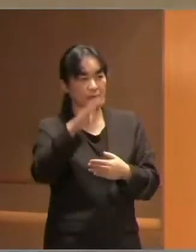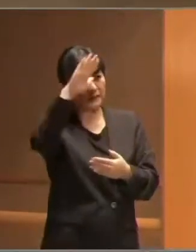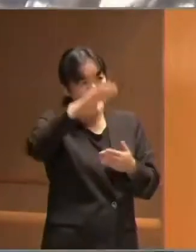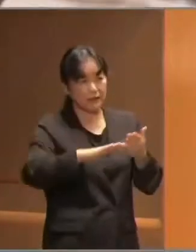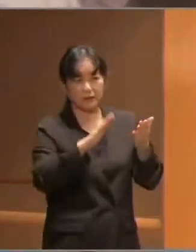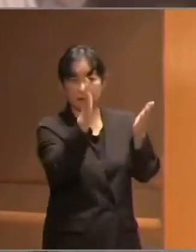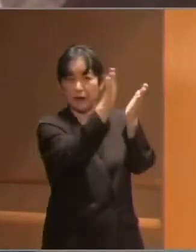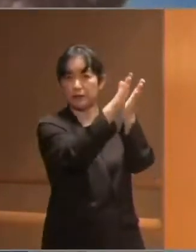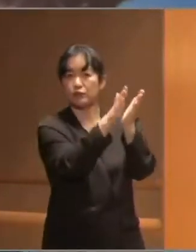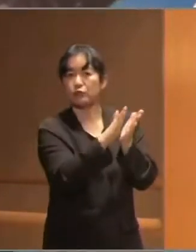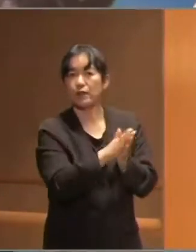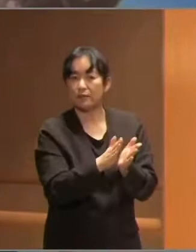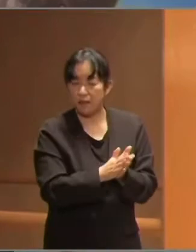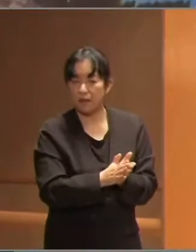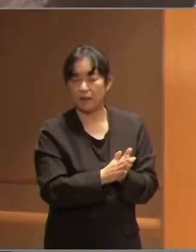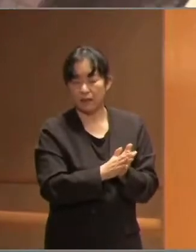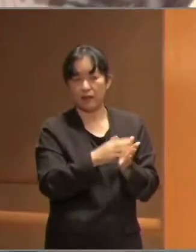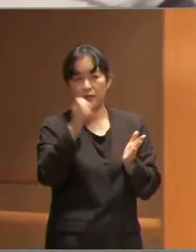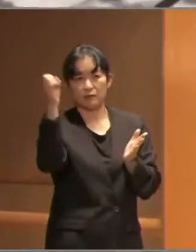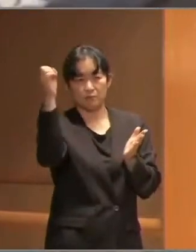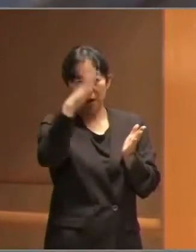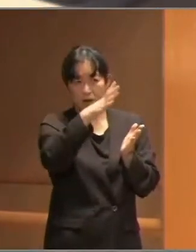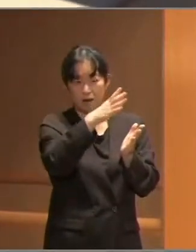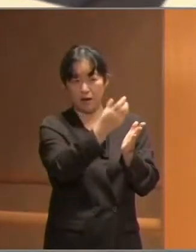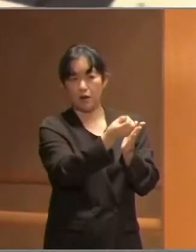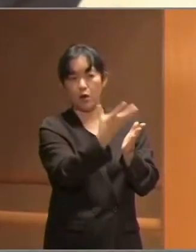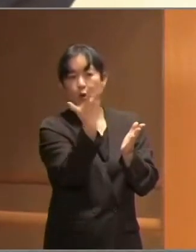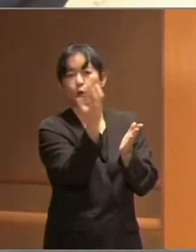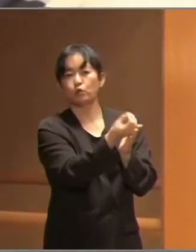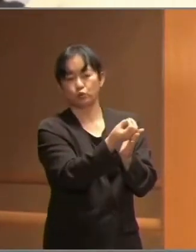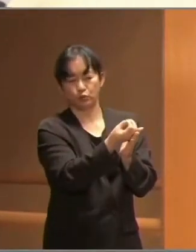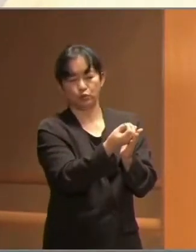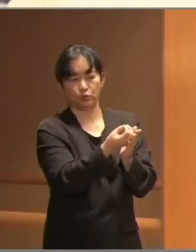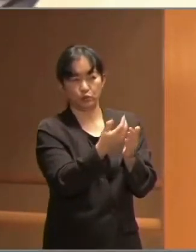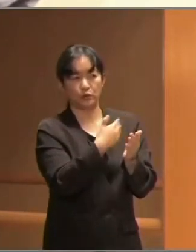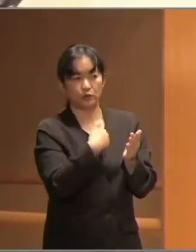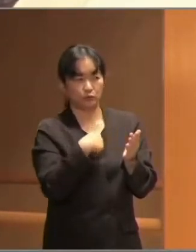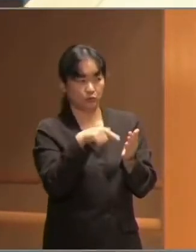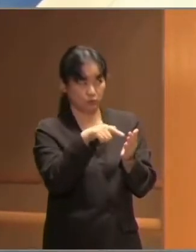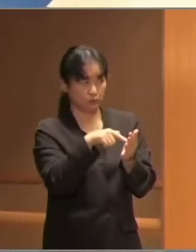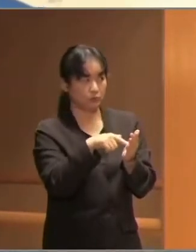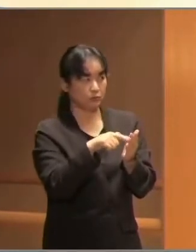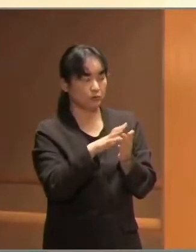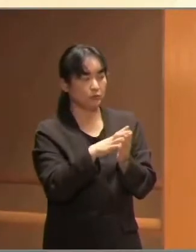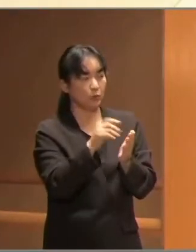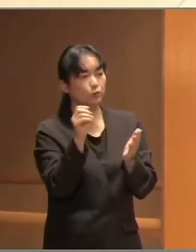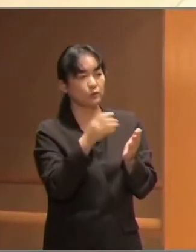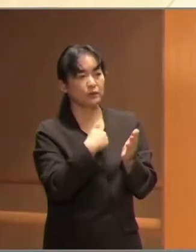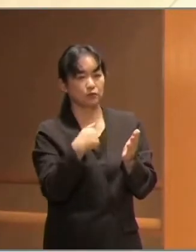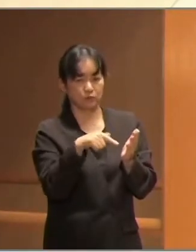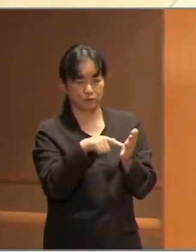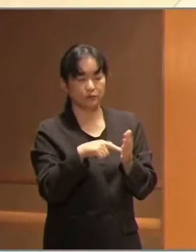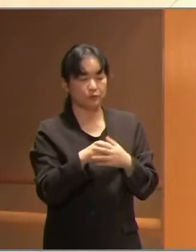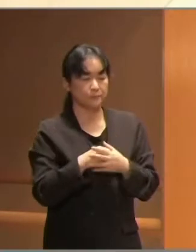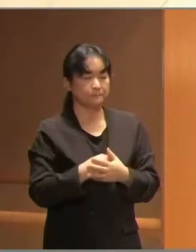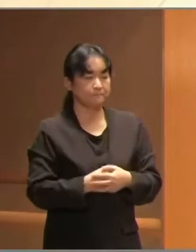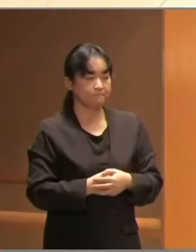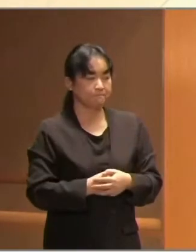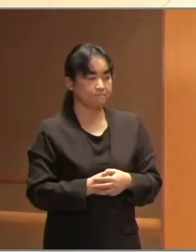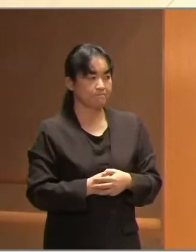big ones are on the board. And we have the method using